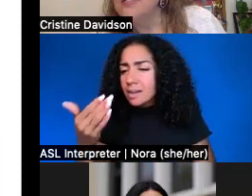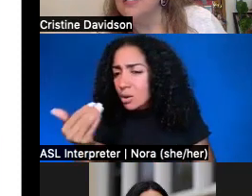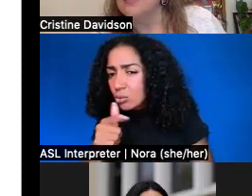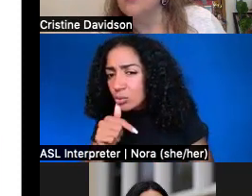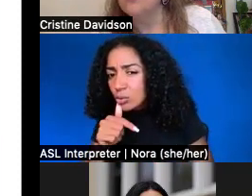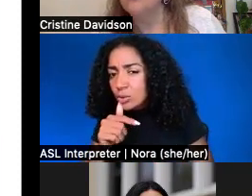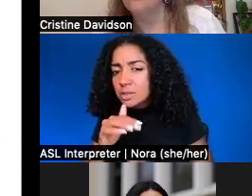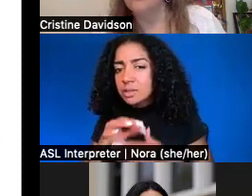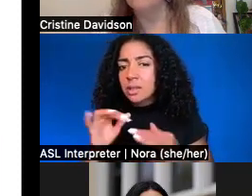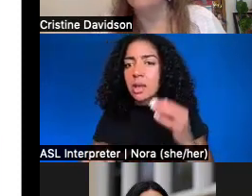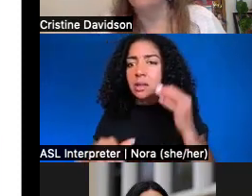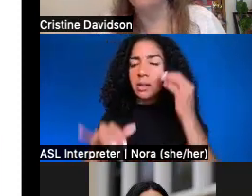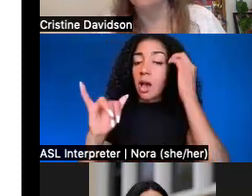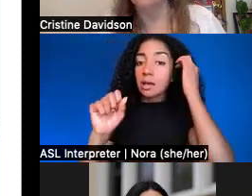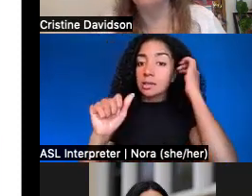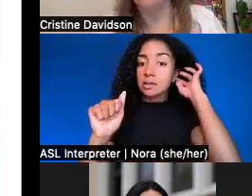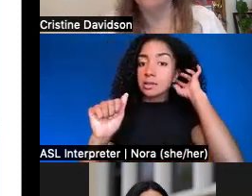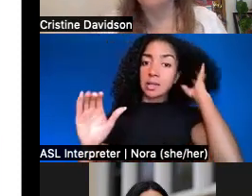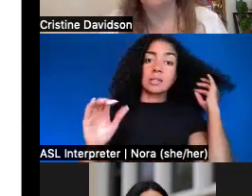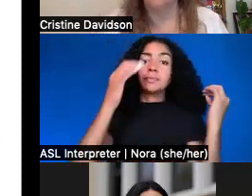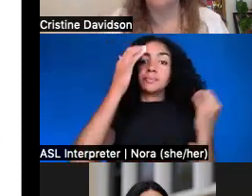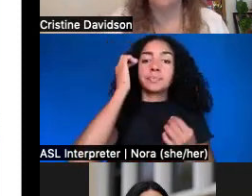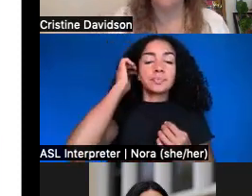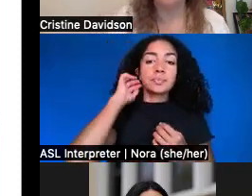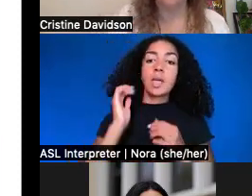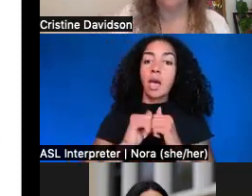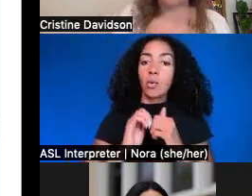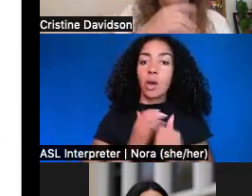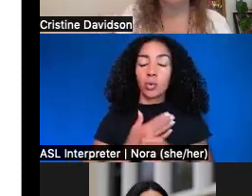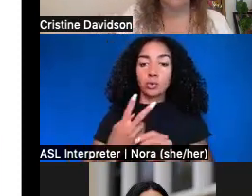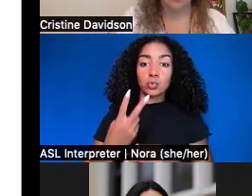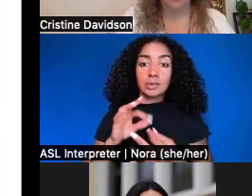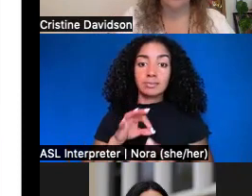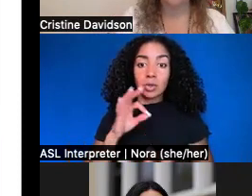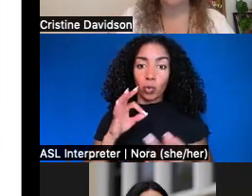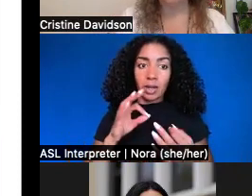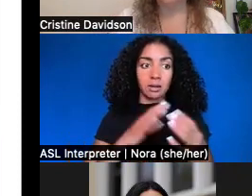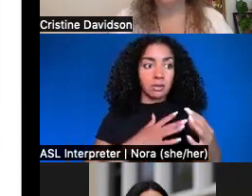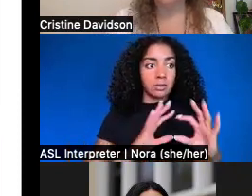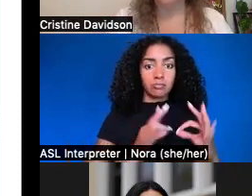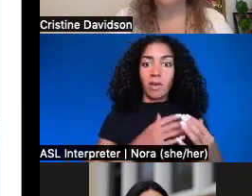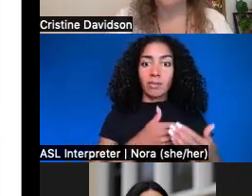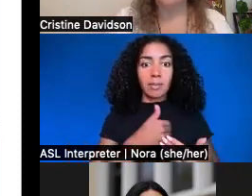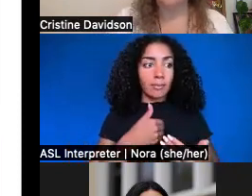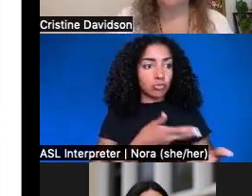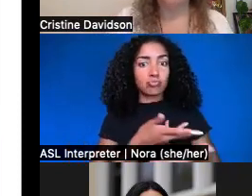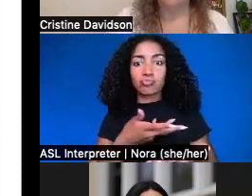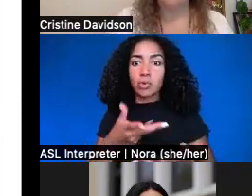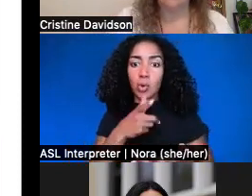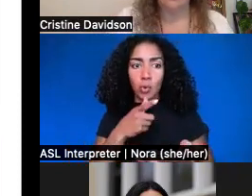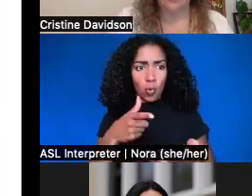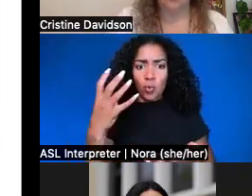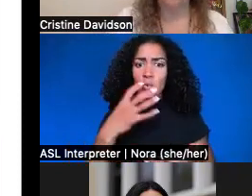yeah, Isaac, the ways in which our two-spirit relatives are greatly harmed and traumatized by the conquest, right? Just the idea